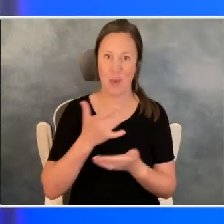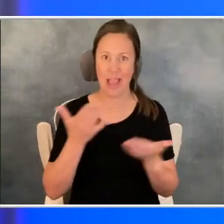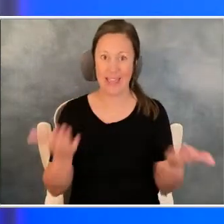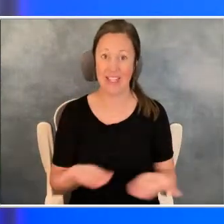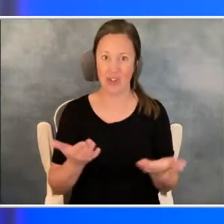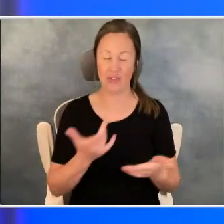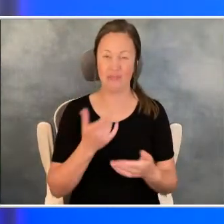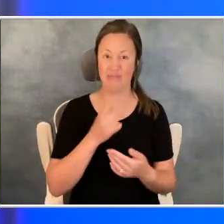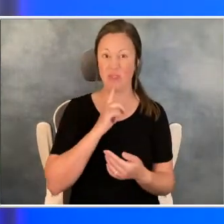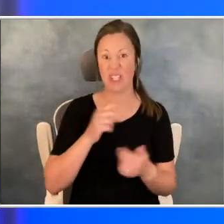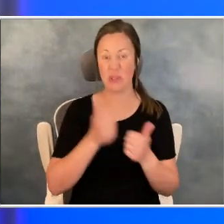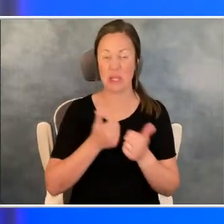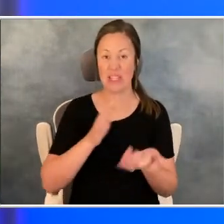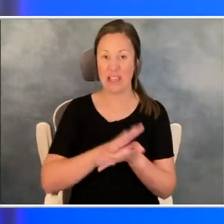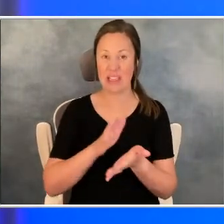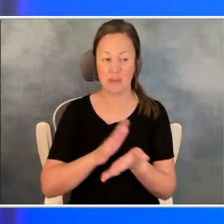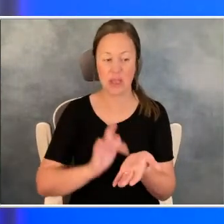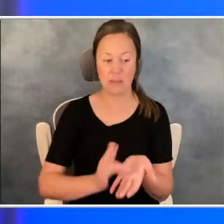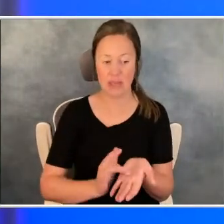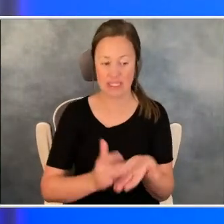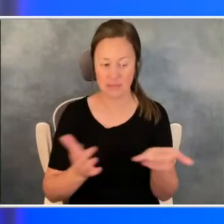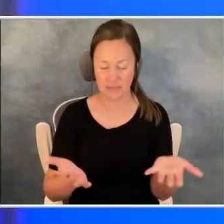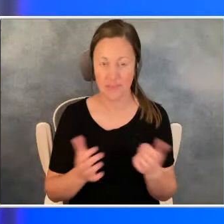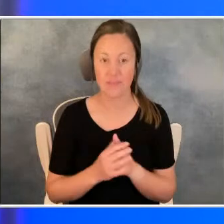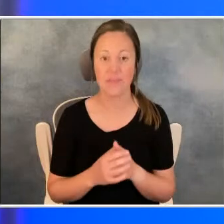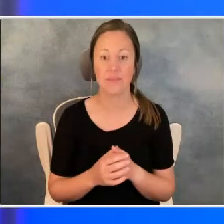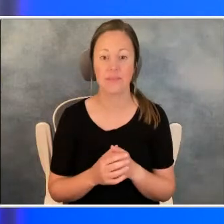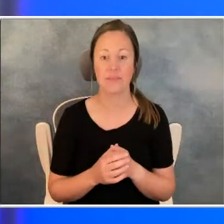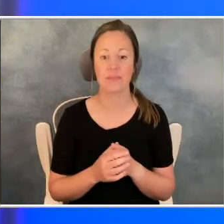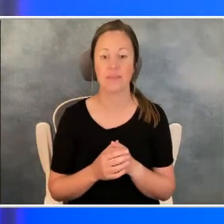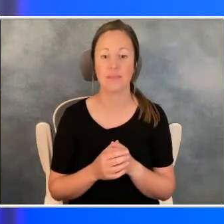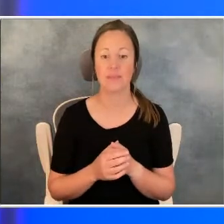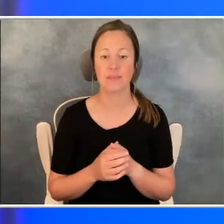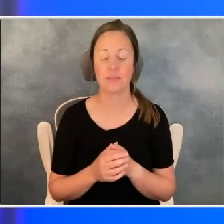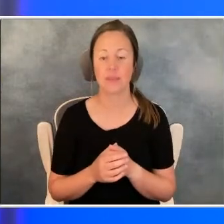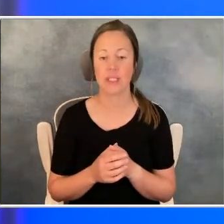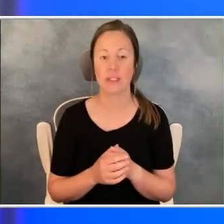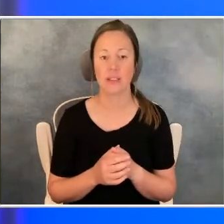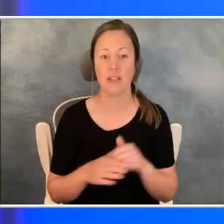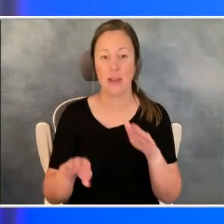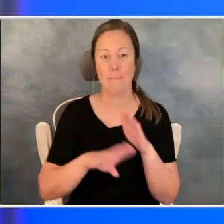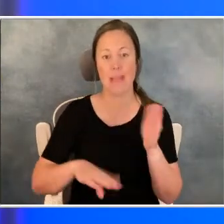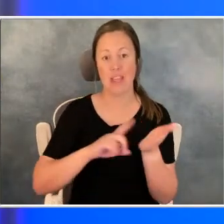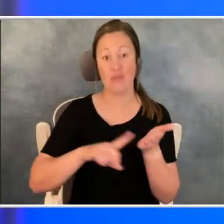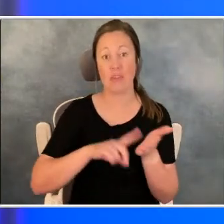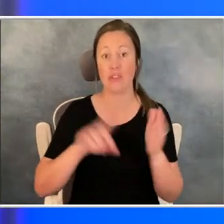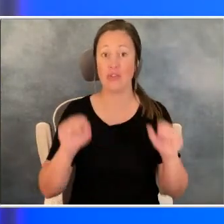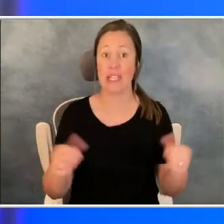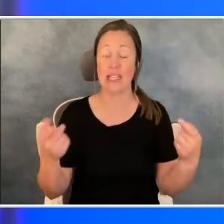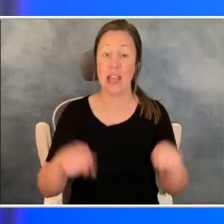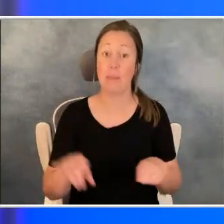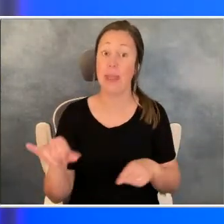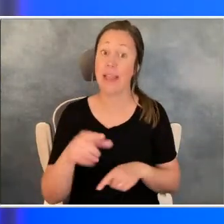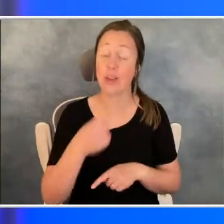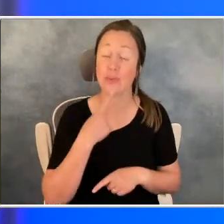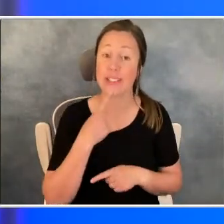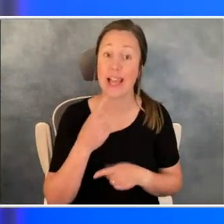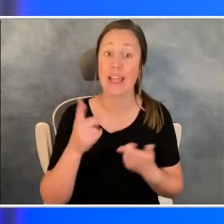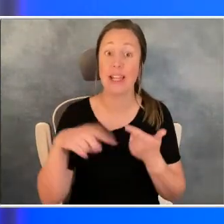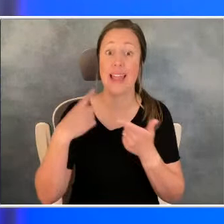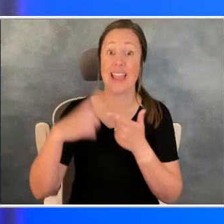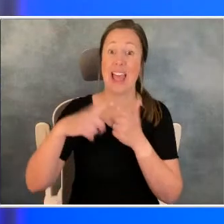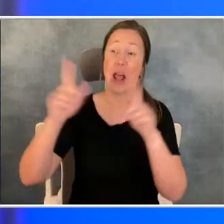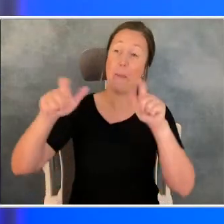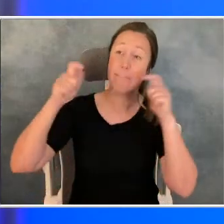medicine. And it is that basic research can get done and then, like, as you say, picked up by a venture capital firm, and then